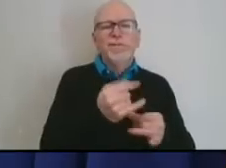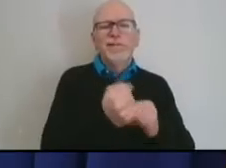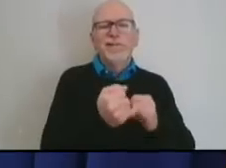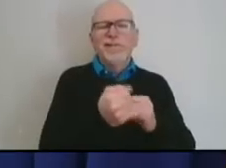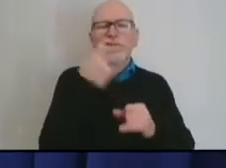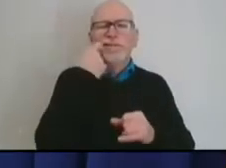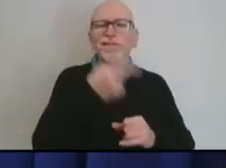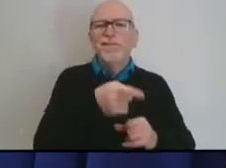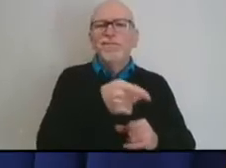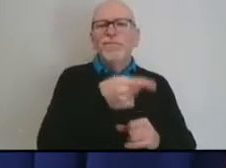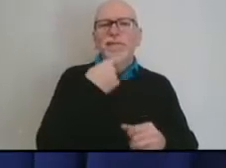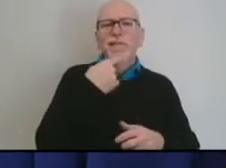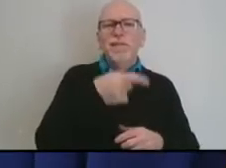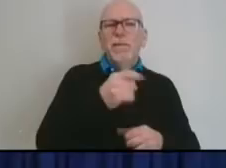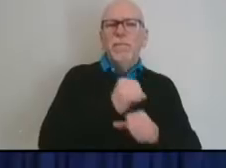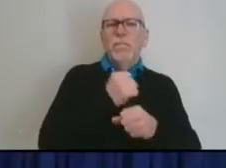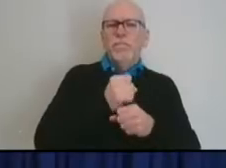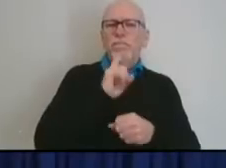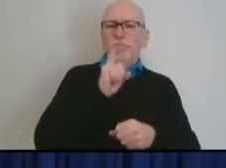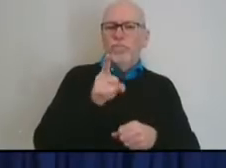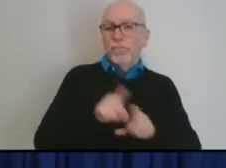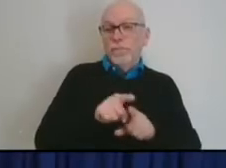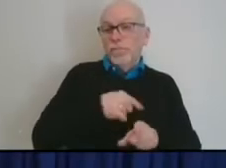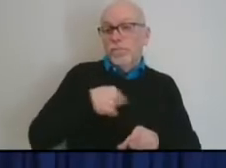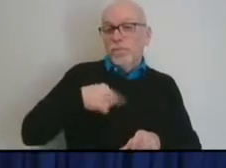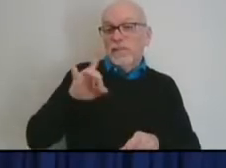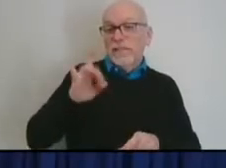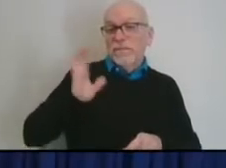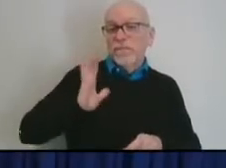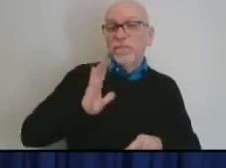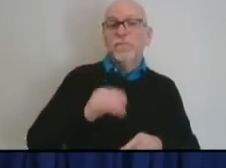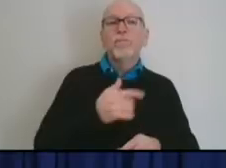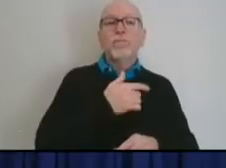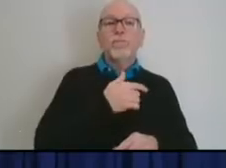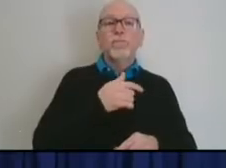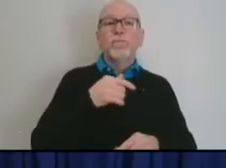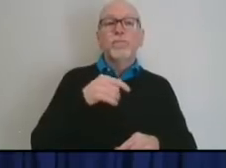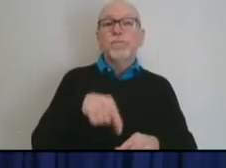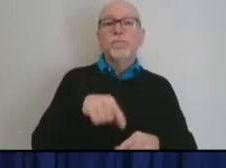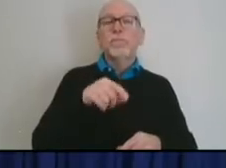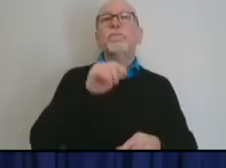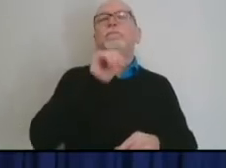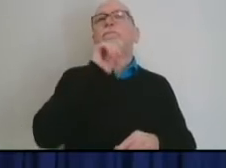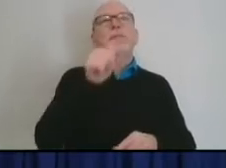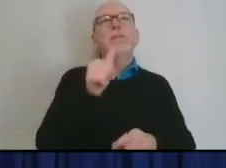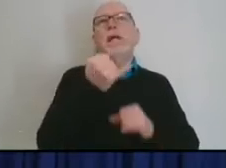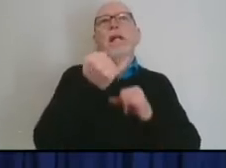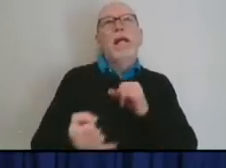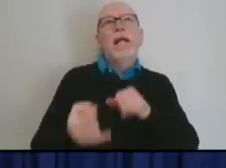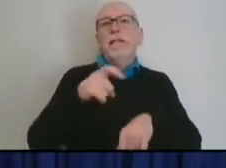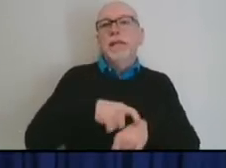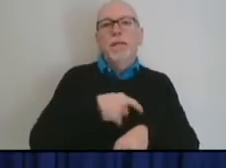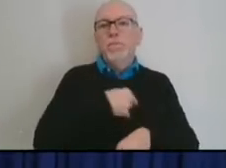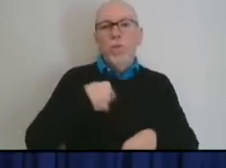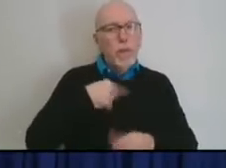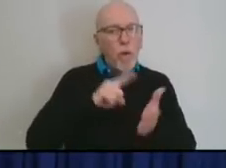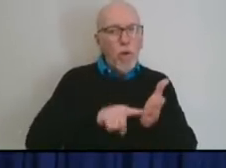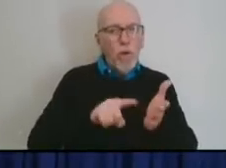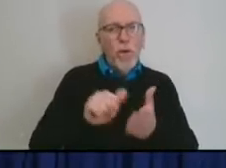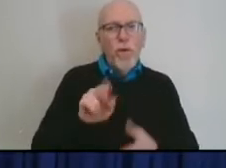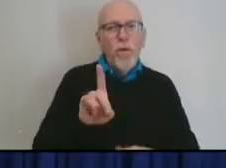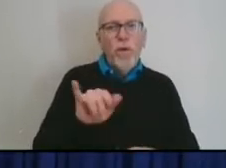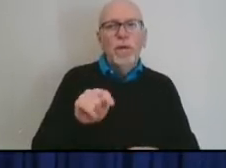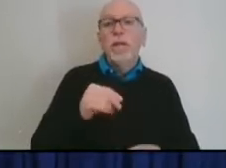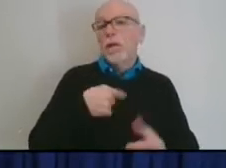that, as we have before, we're going to, this isn't going to be the last time we audit. And by the way, I would suggest